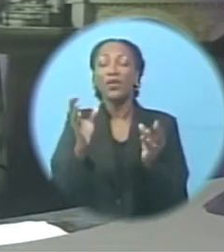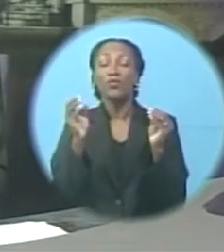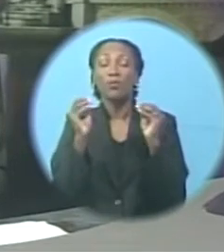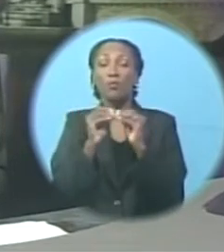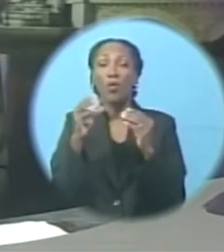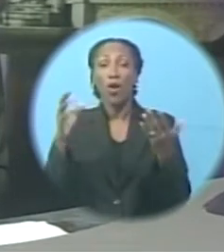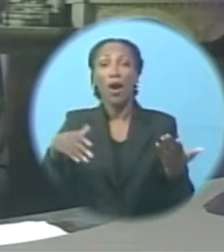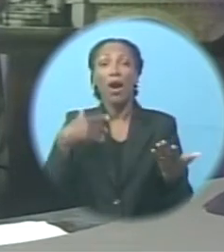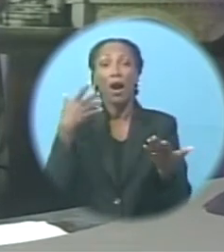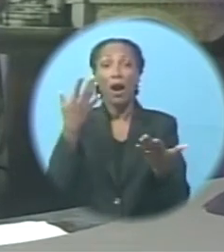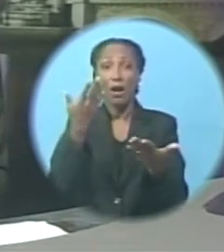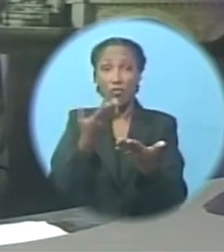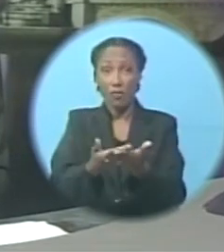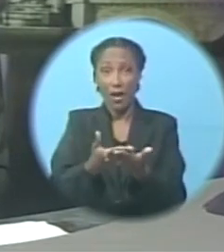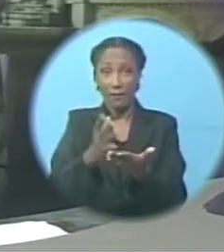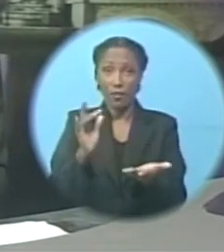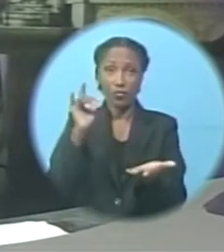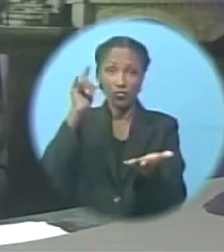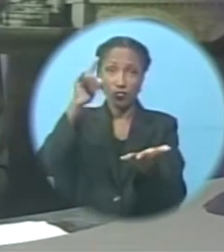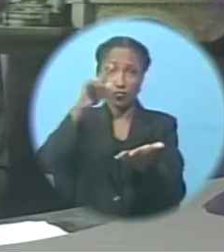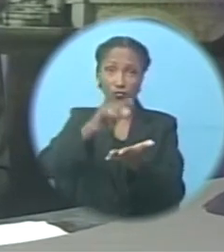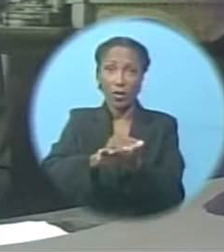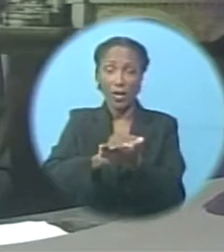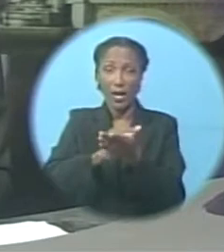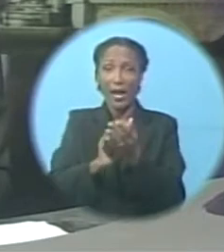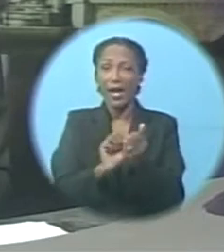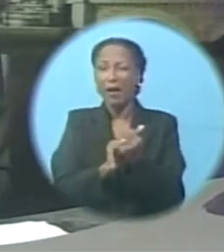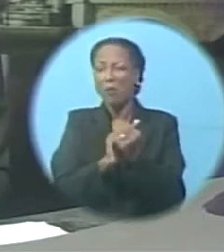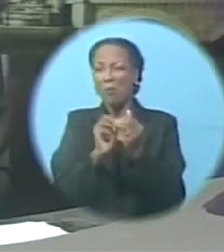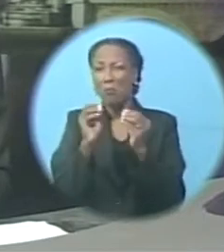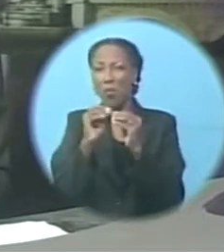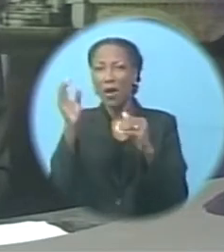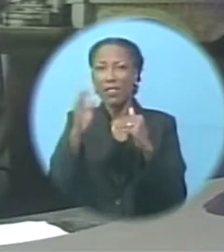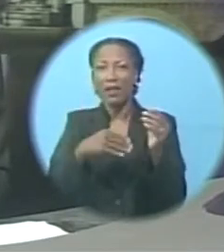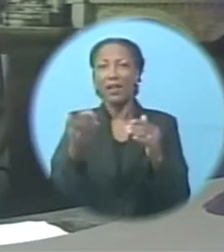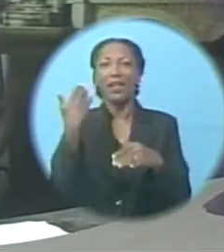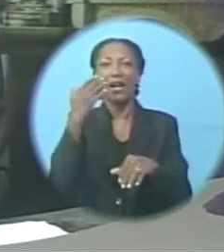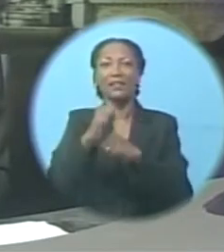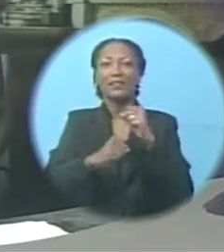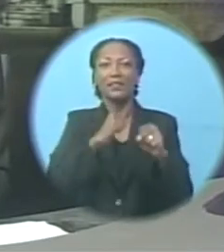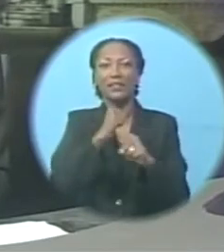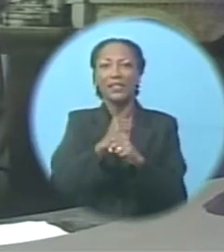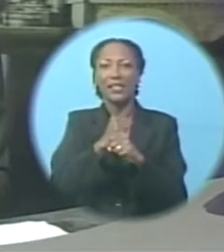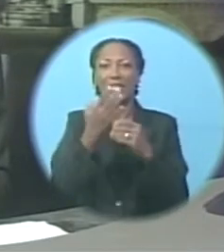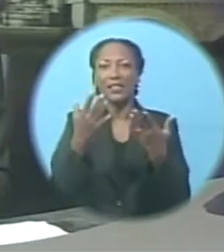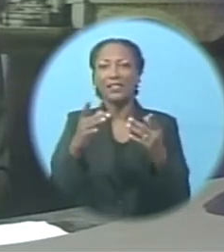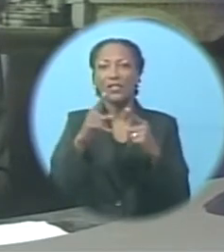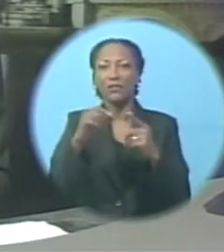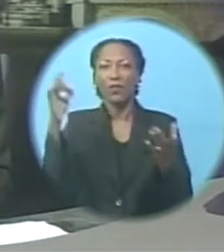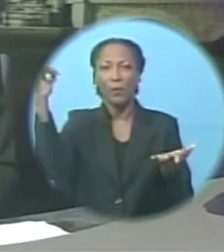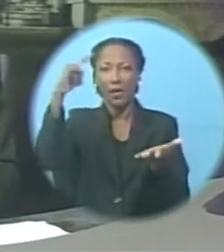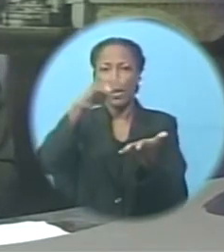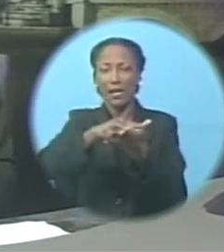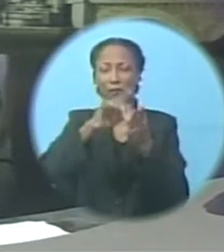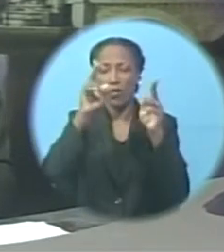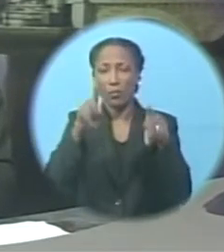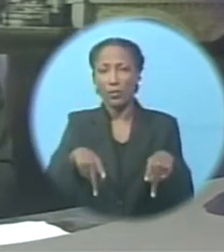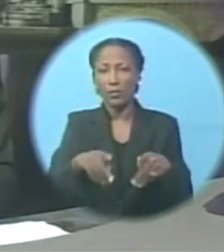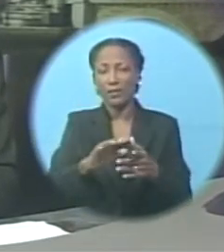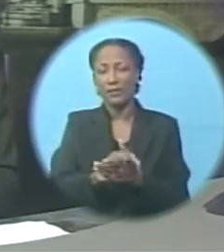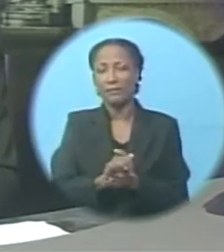International Airport surpassing last year's numbers. This is according to the latest figures from airport officials. Here's Kent Jerson.